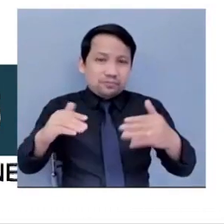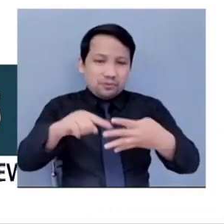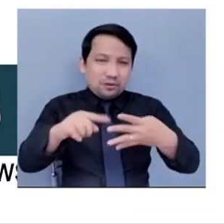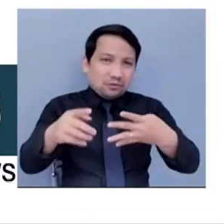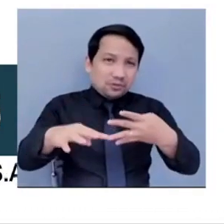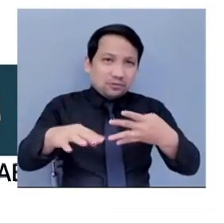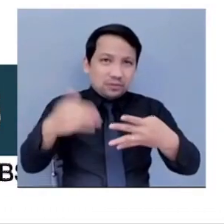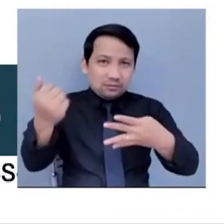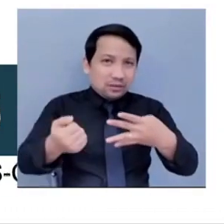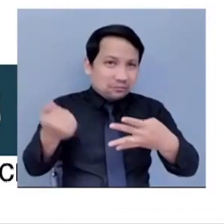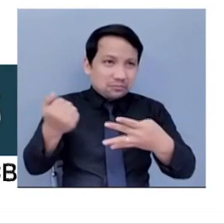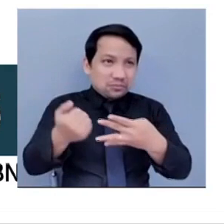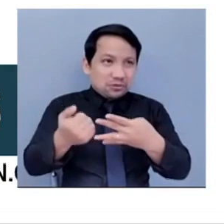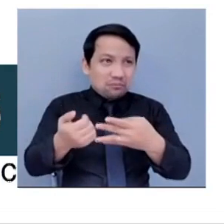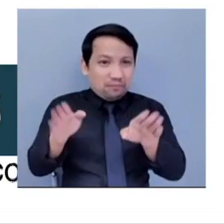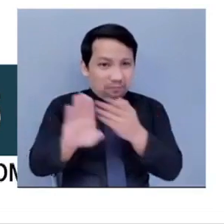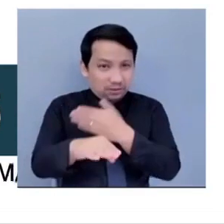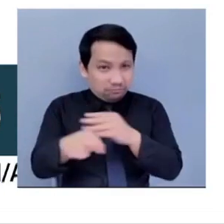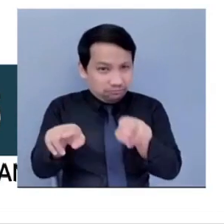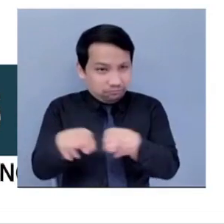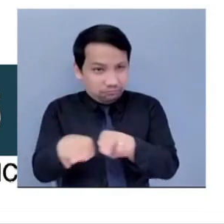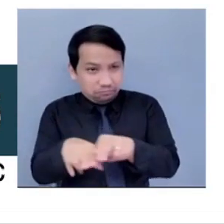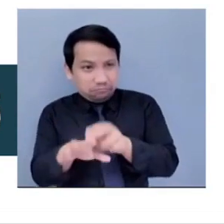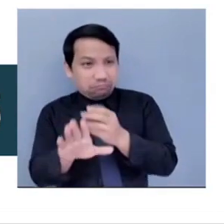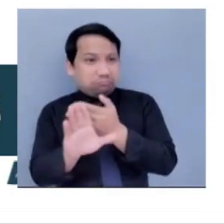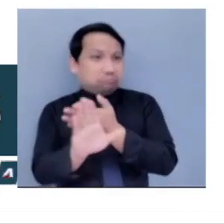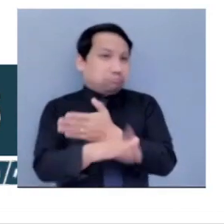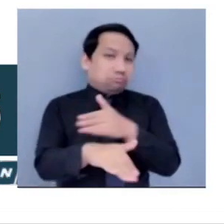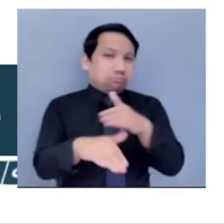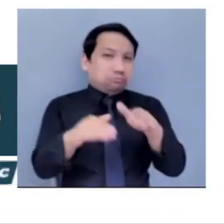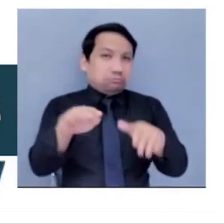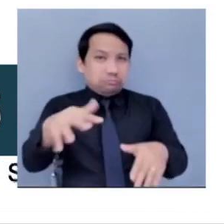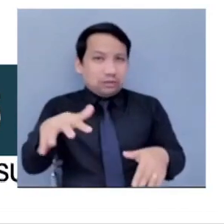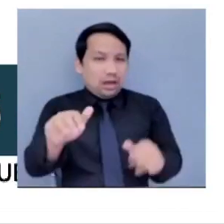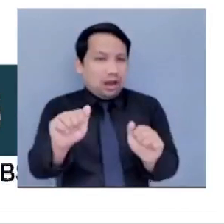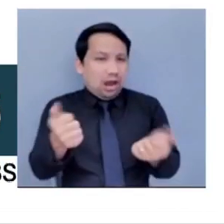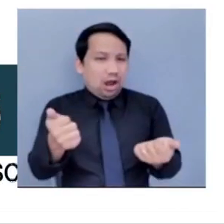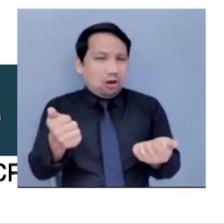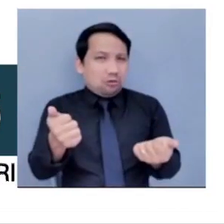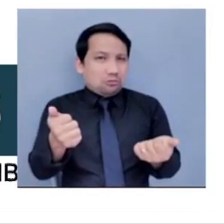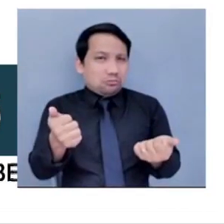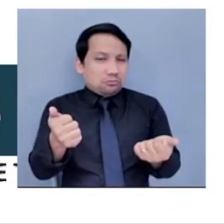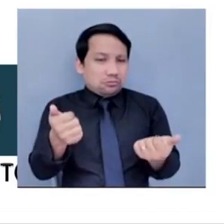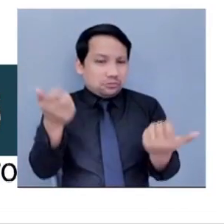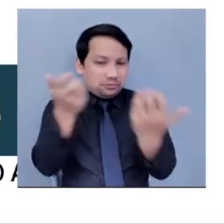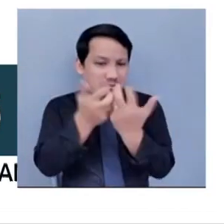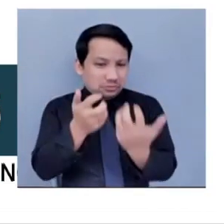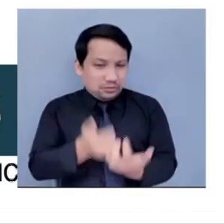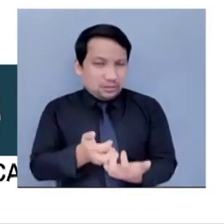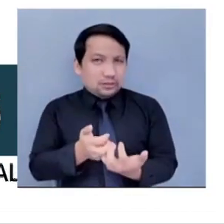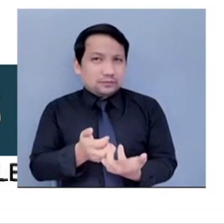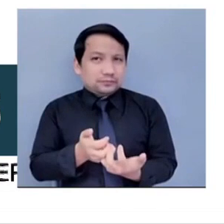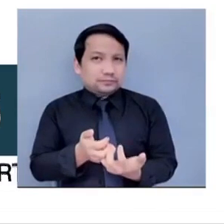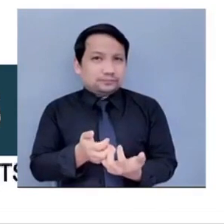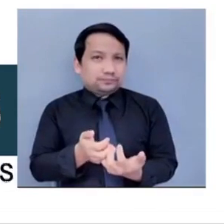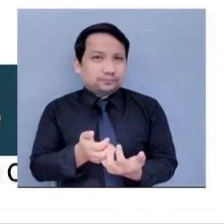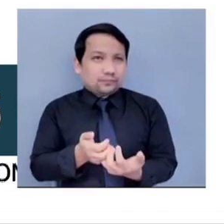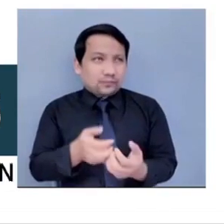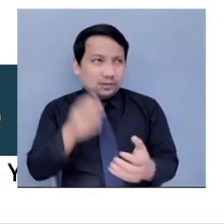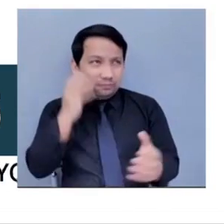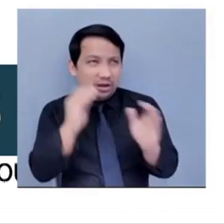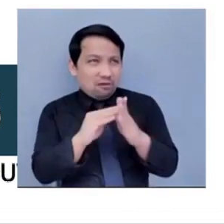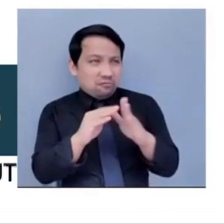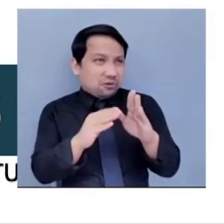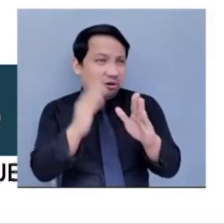next year, so they say. So how does that all fit into this rosy picture that